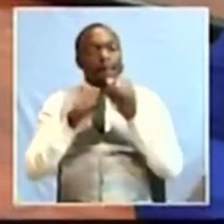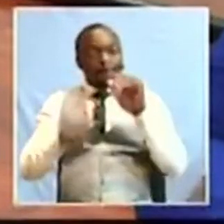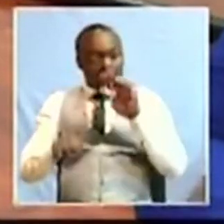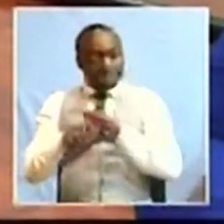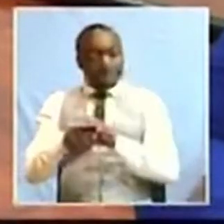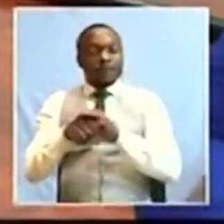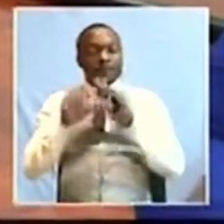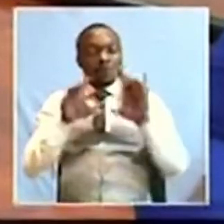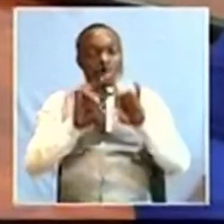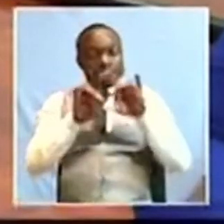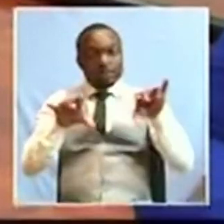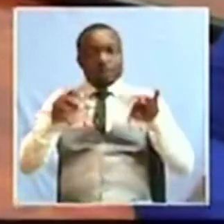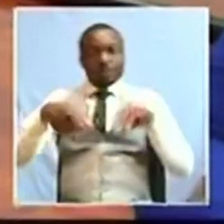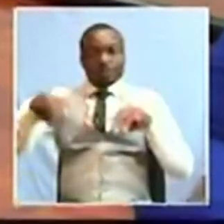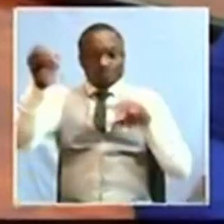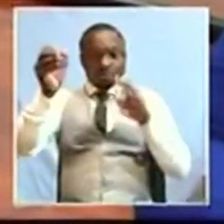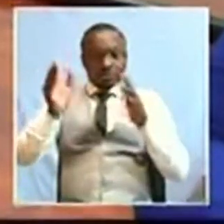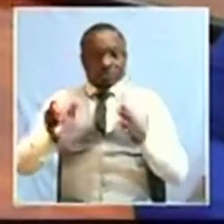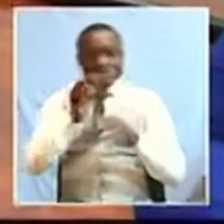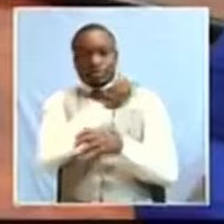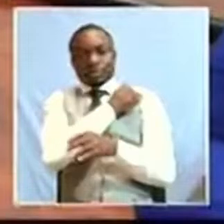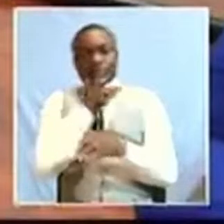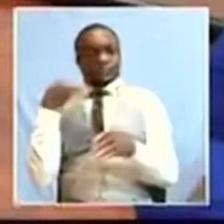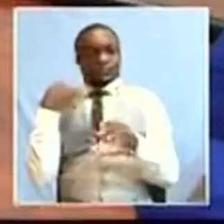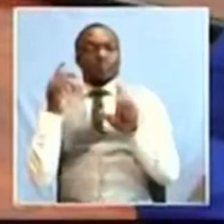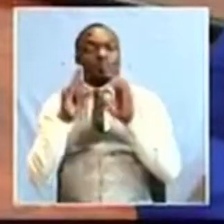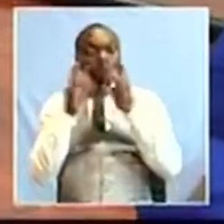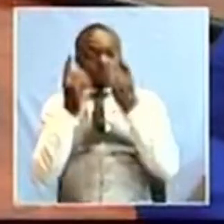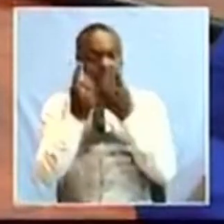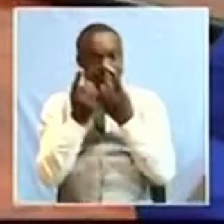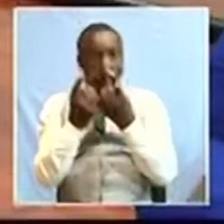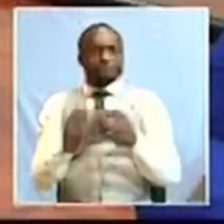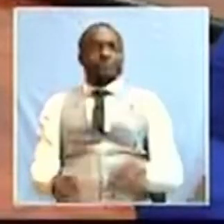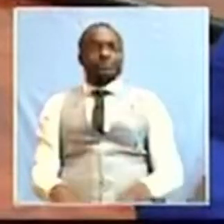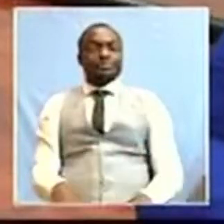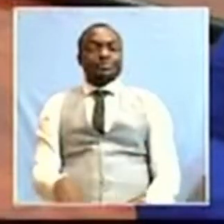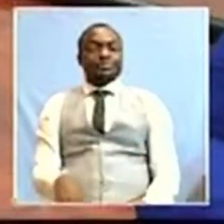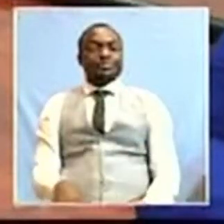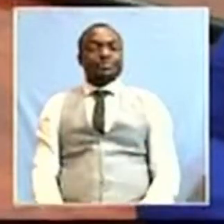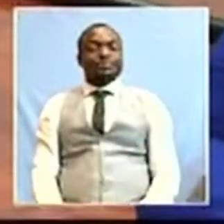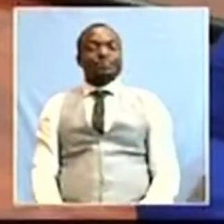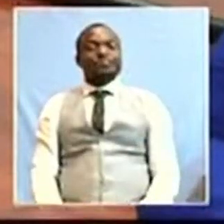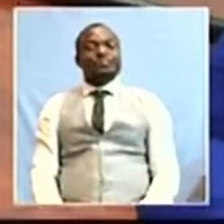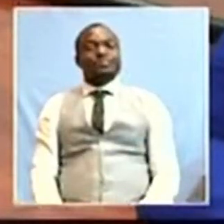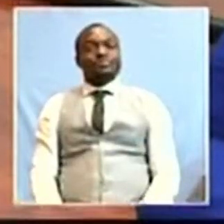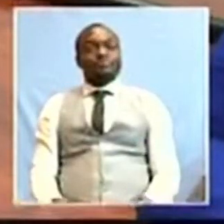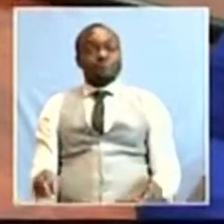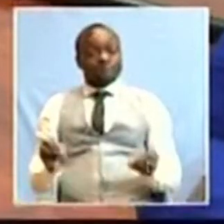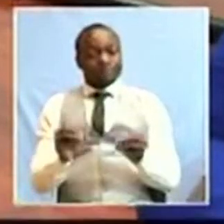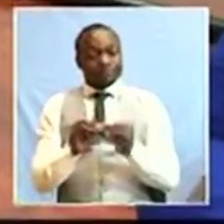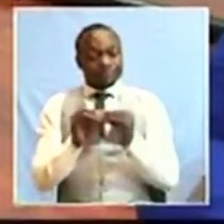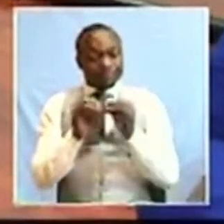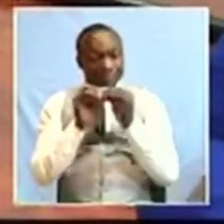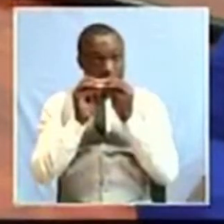private landowners in MONZE district. Further, a total